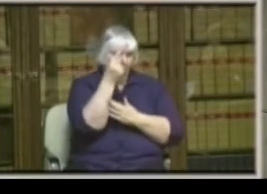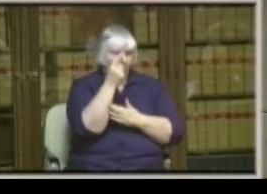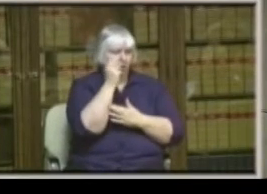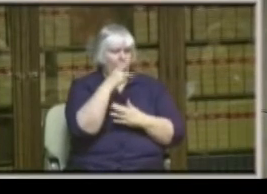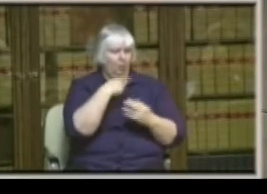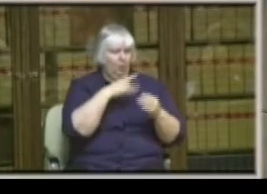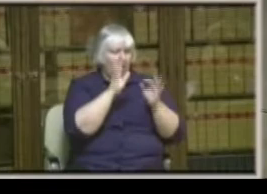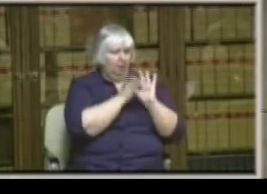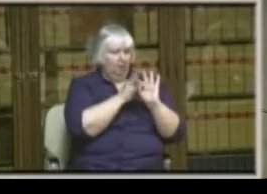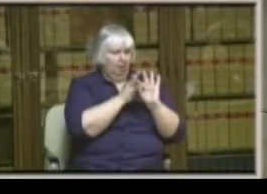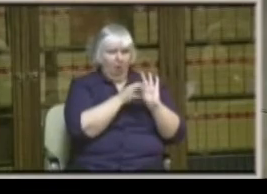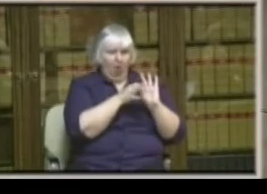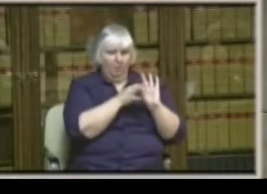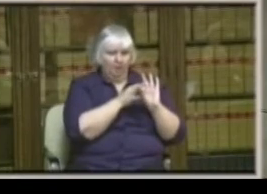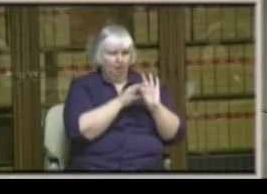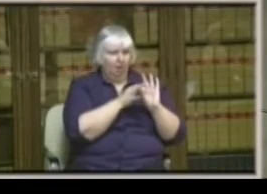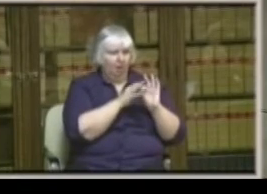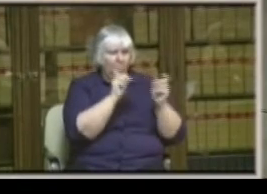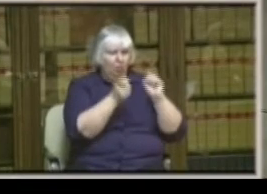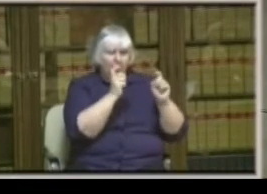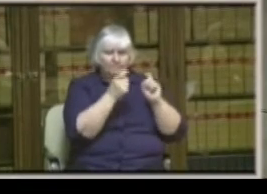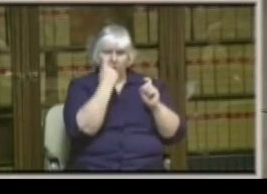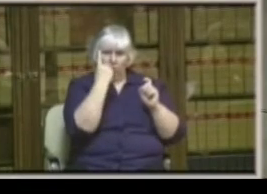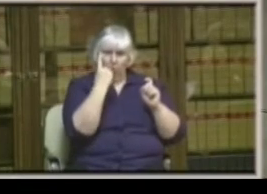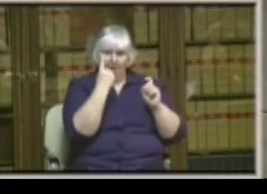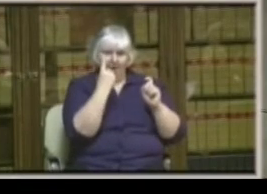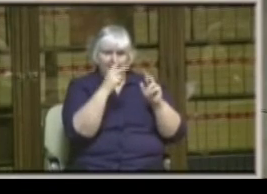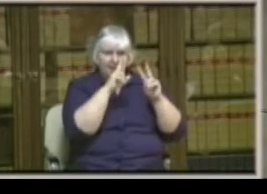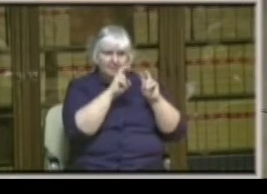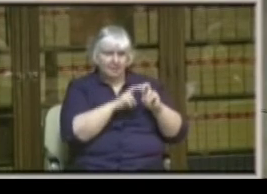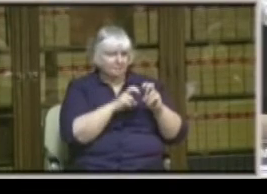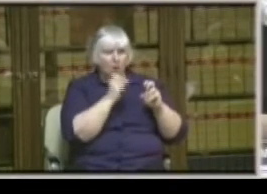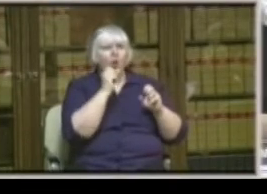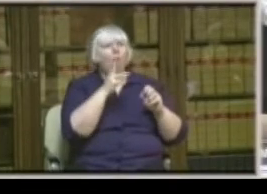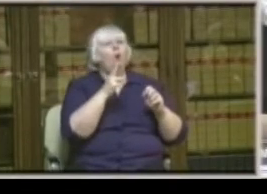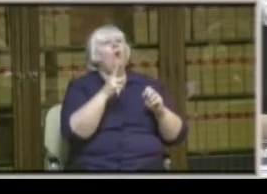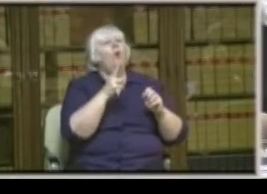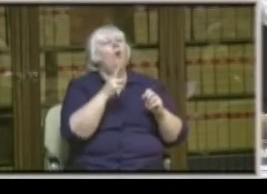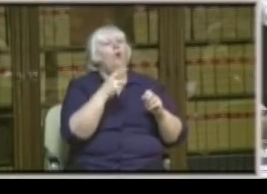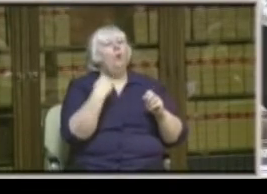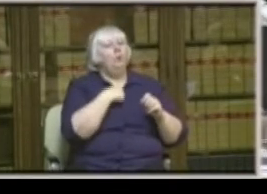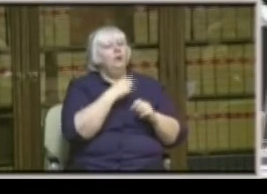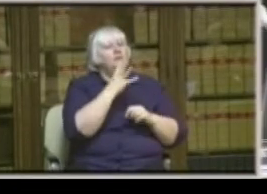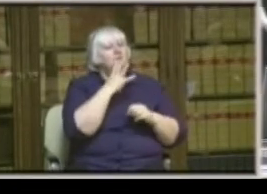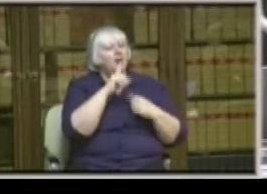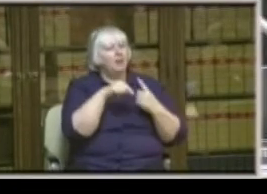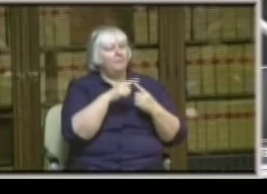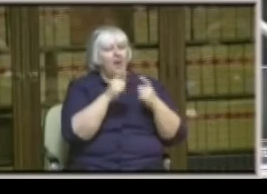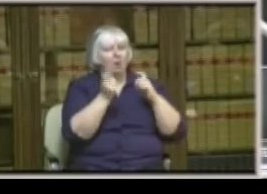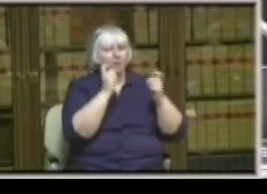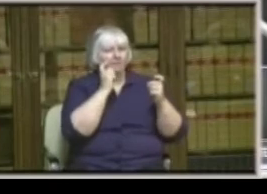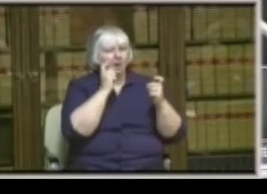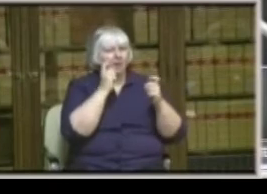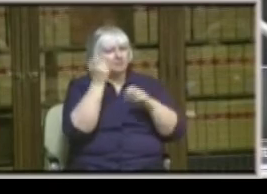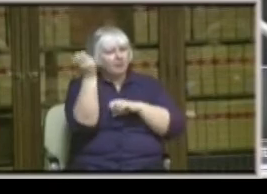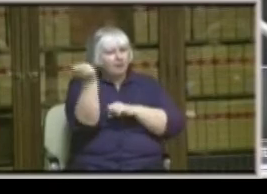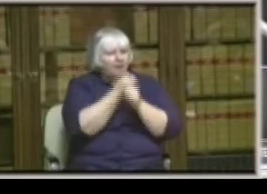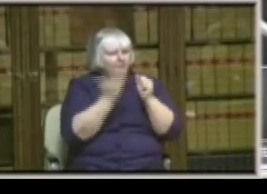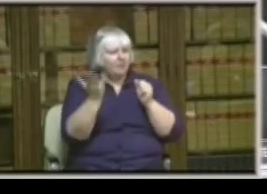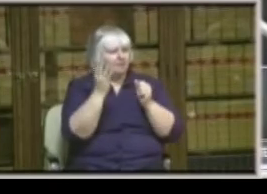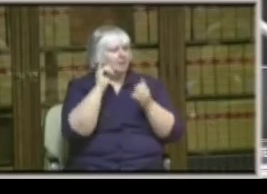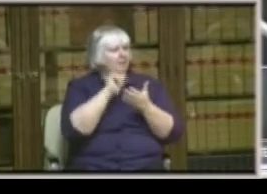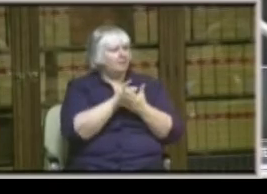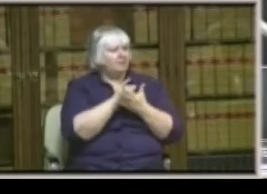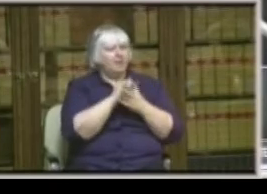we translating, or we're revising one assessment, or are we talking about revising everything that the student